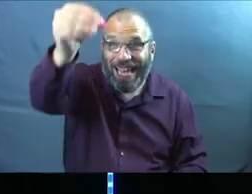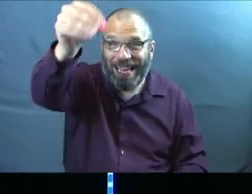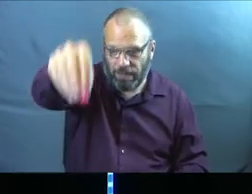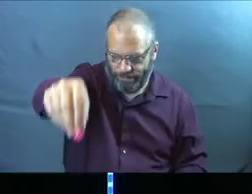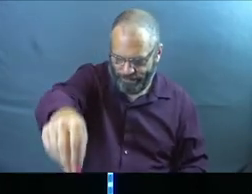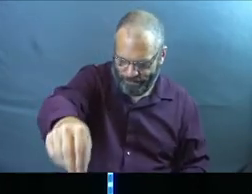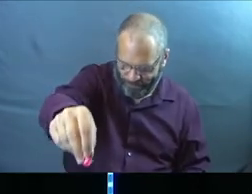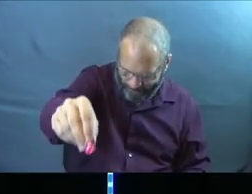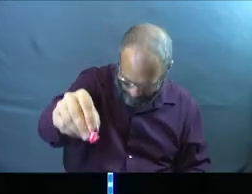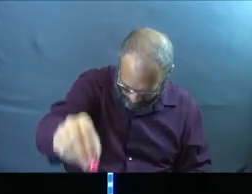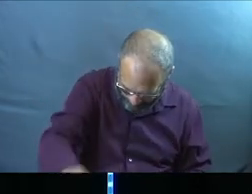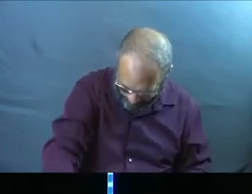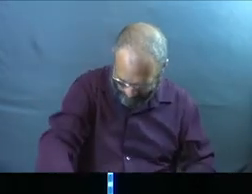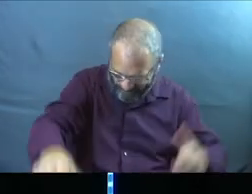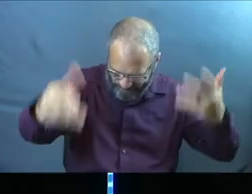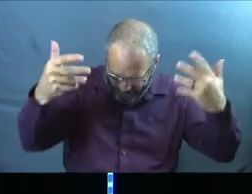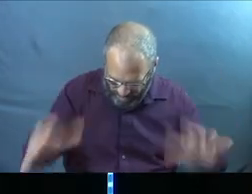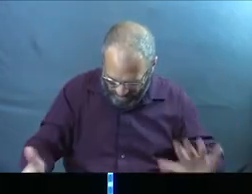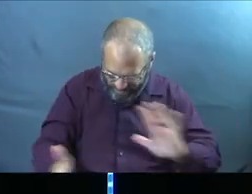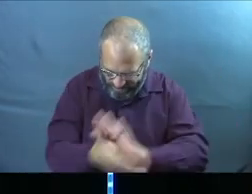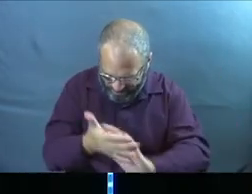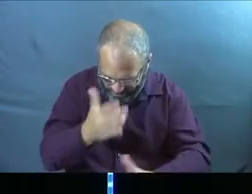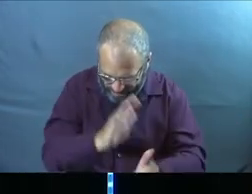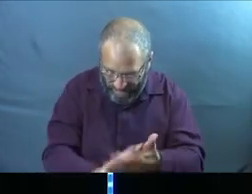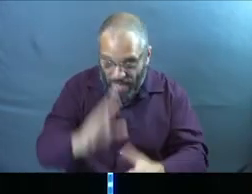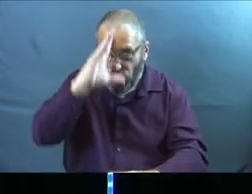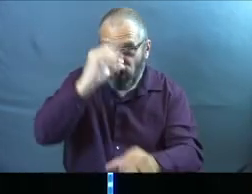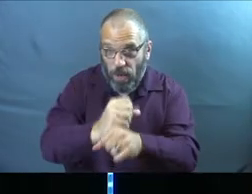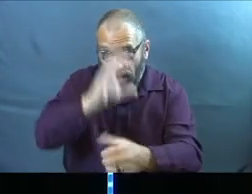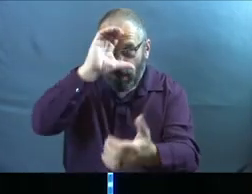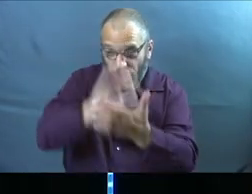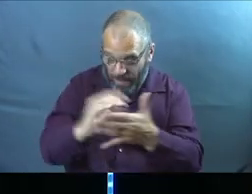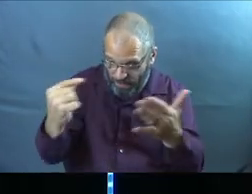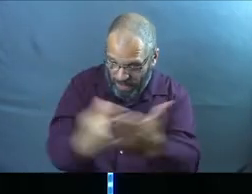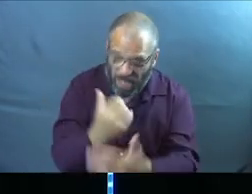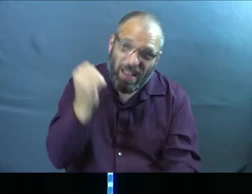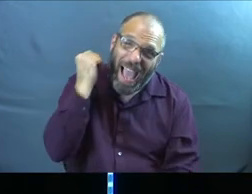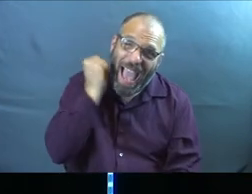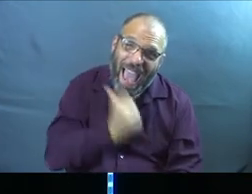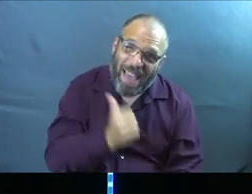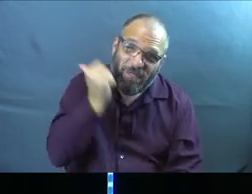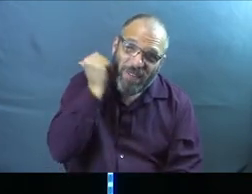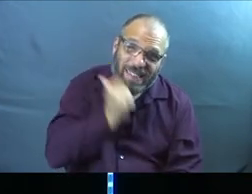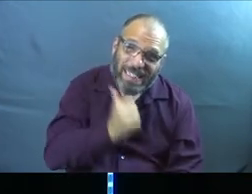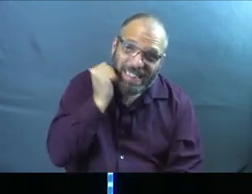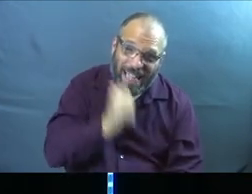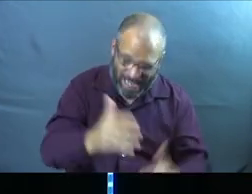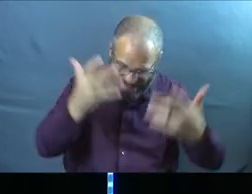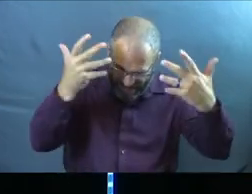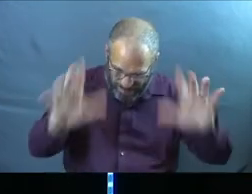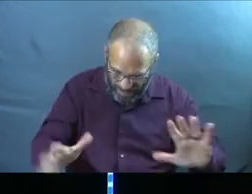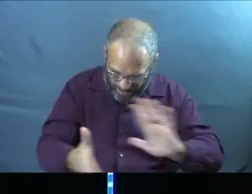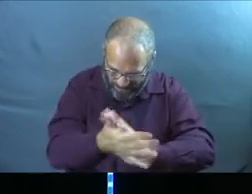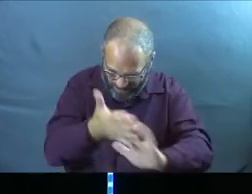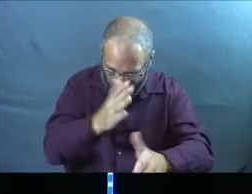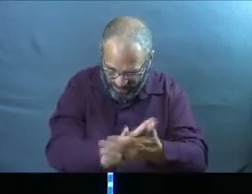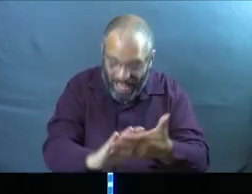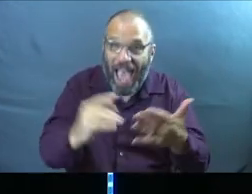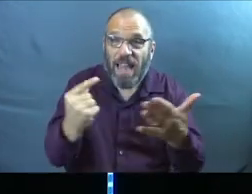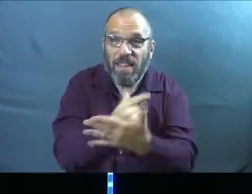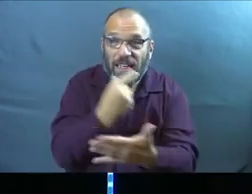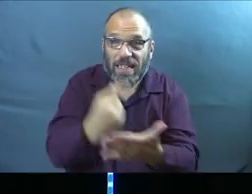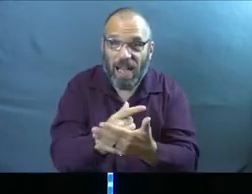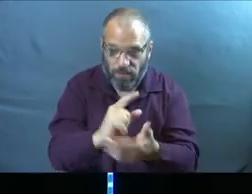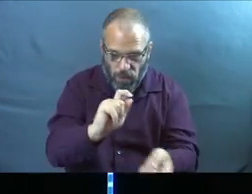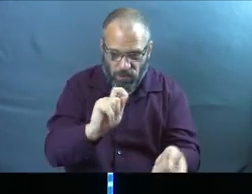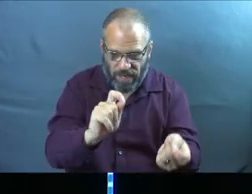that down once and for all. And you're going to trust to believe the gospel every single day that it's done. And you're going to let the gospel